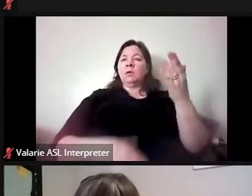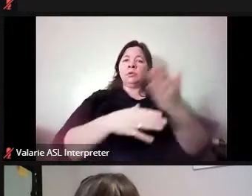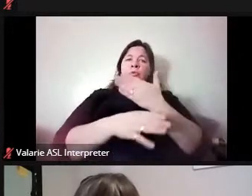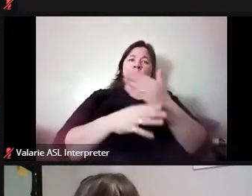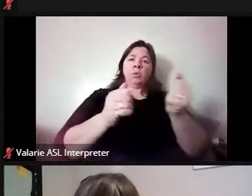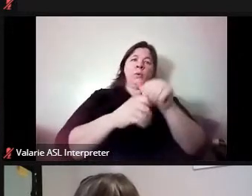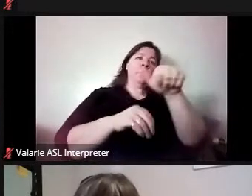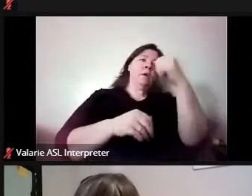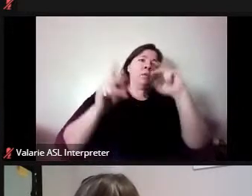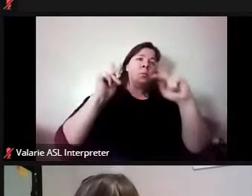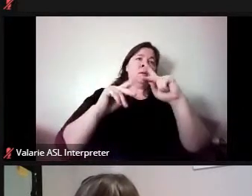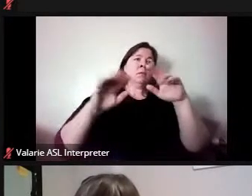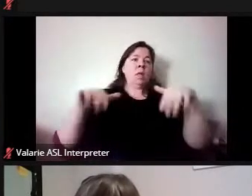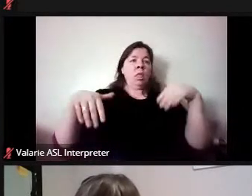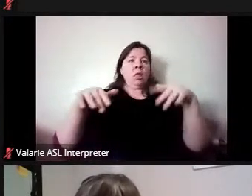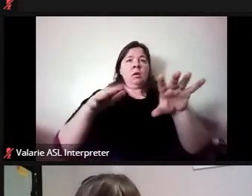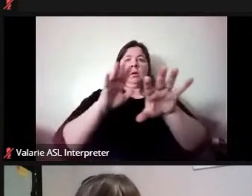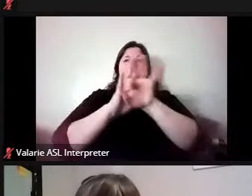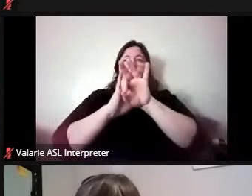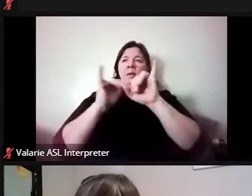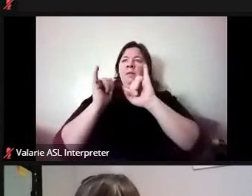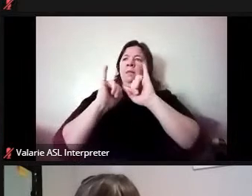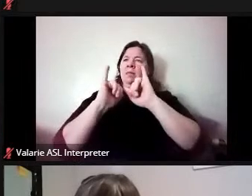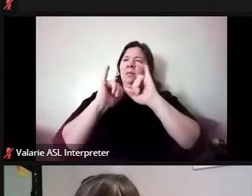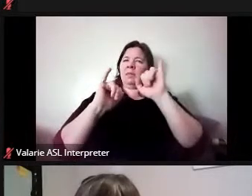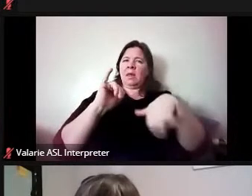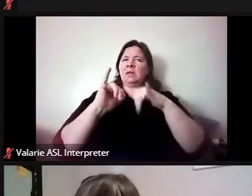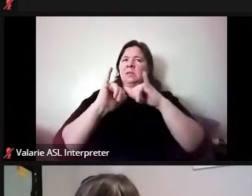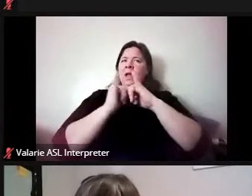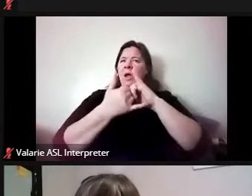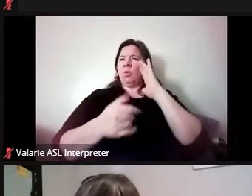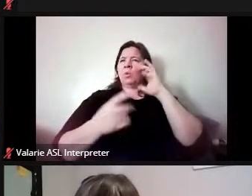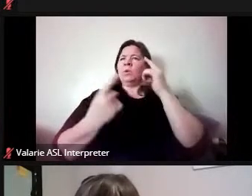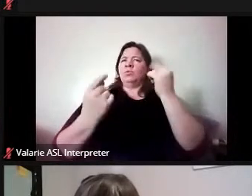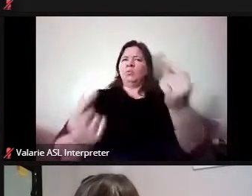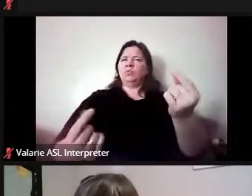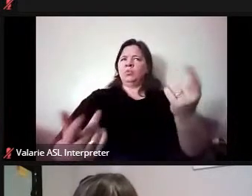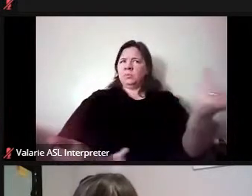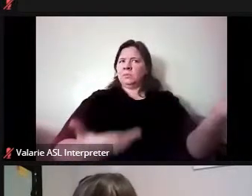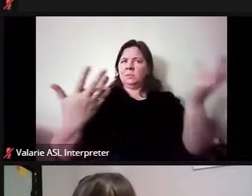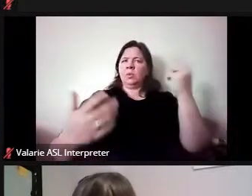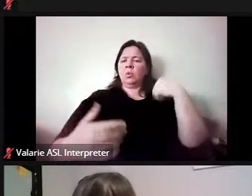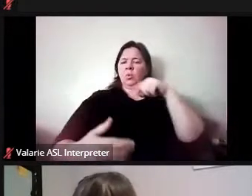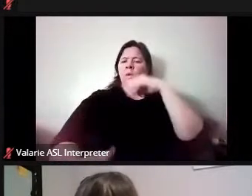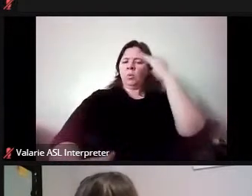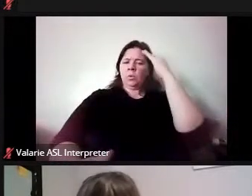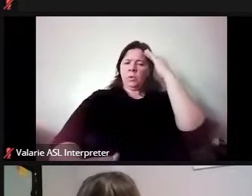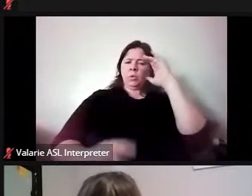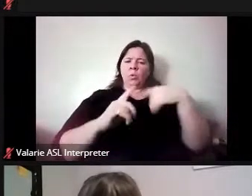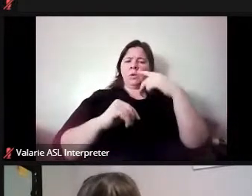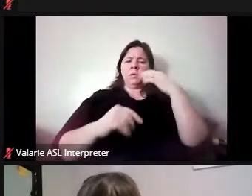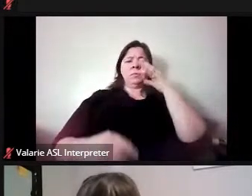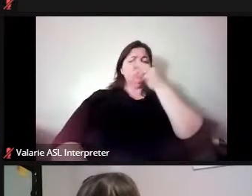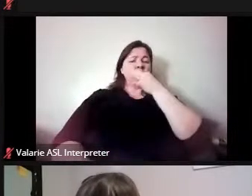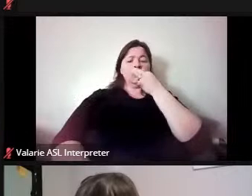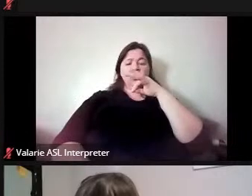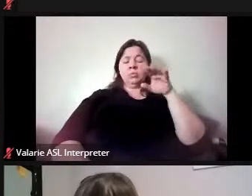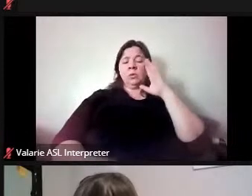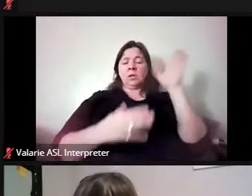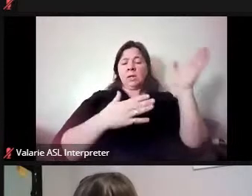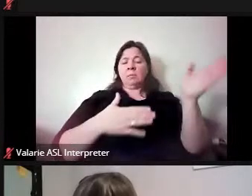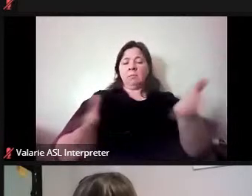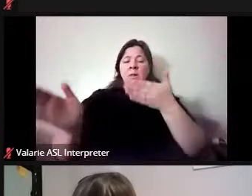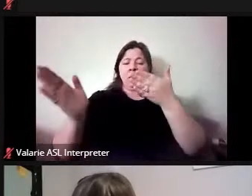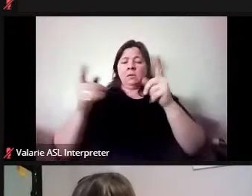with other people that weren't picked. That's how you're going to do it. So we'll know when we need to know, but it'll be very, very soon because he plans